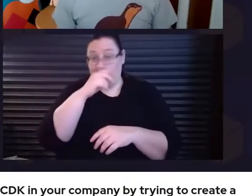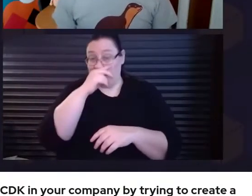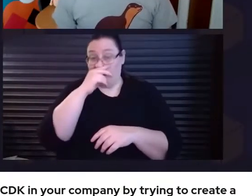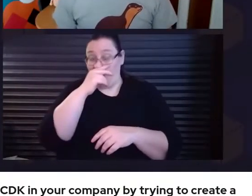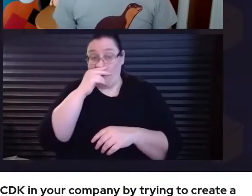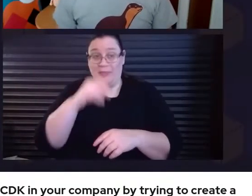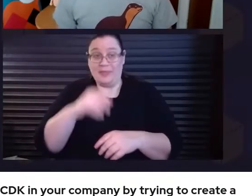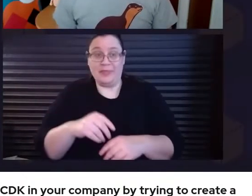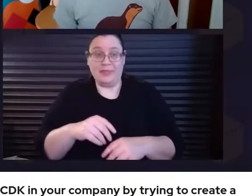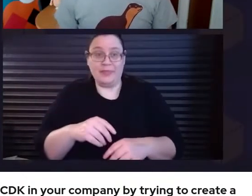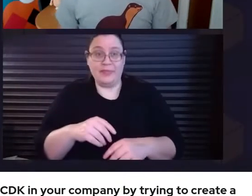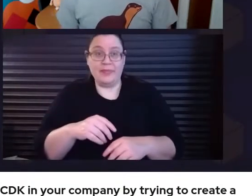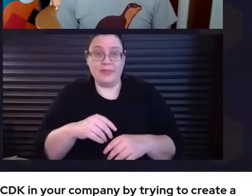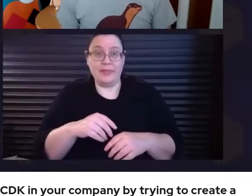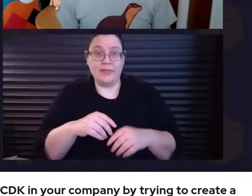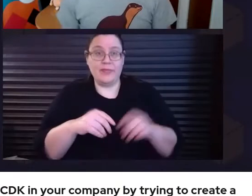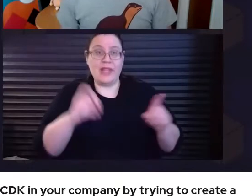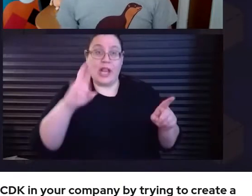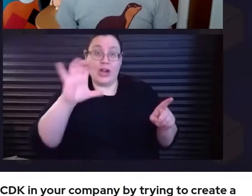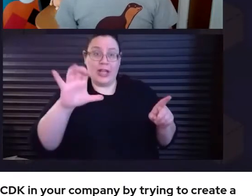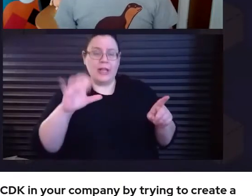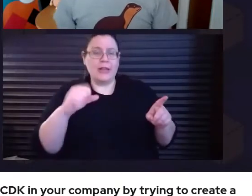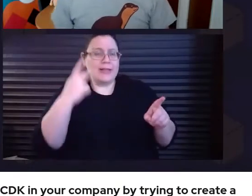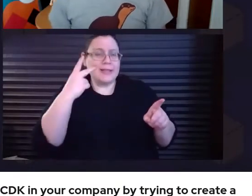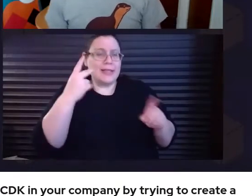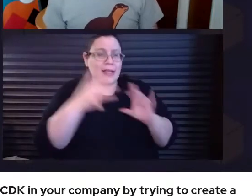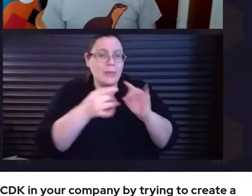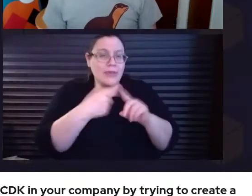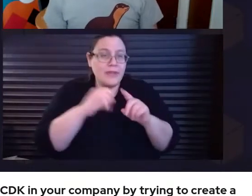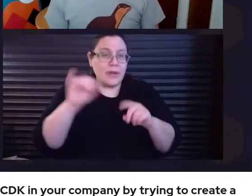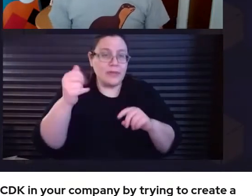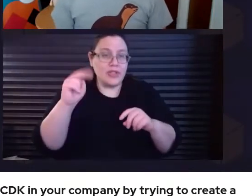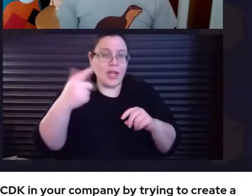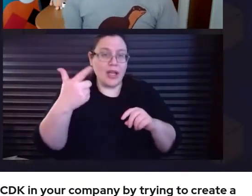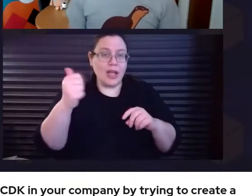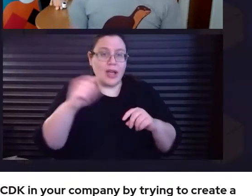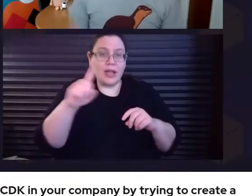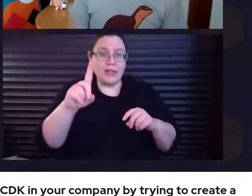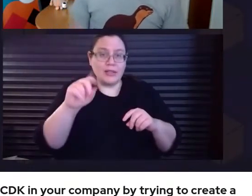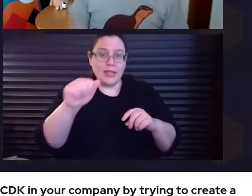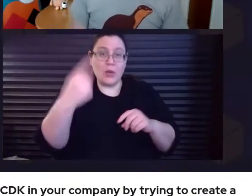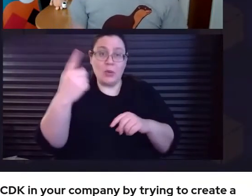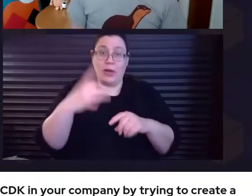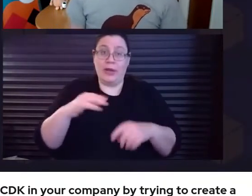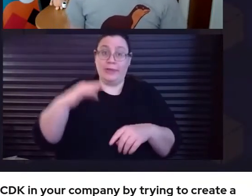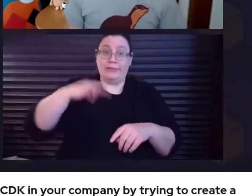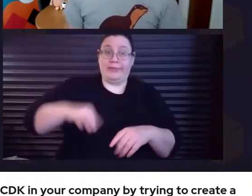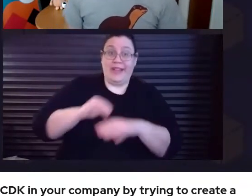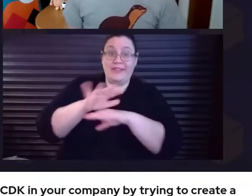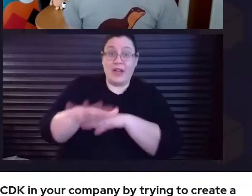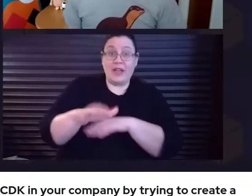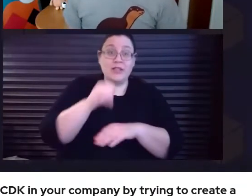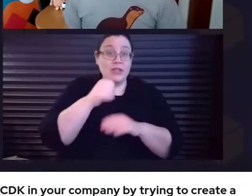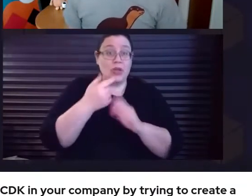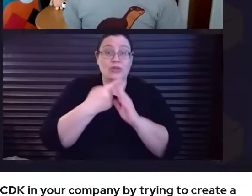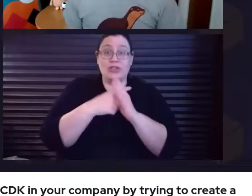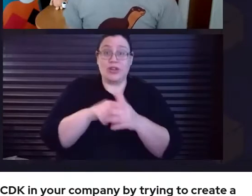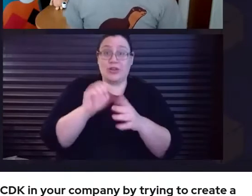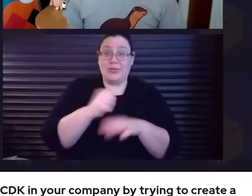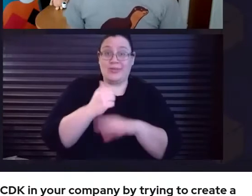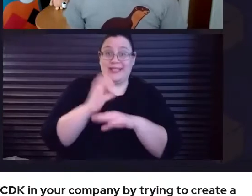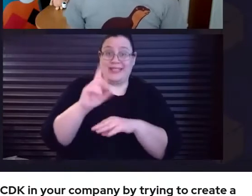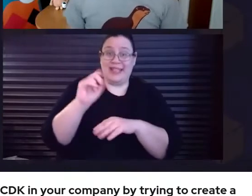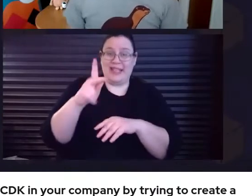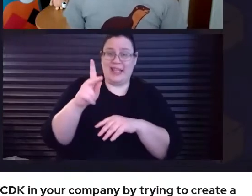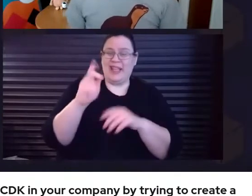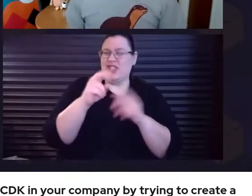So there's a statement here by Jean Gazda. Says, one useful advice, don't start implementing CDK in your company by trying to create a framework for your teams. Spend the